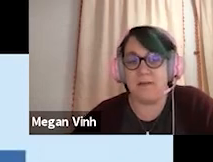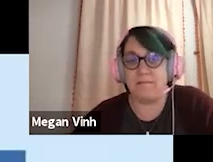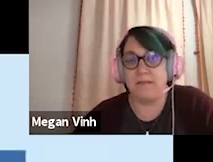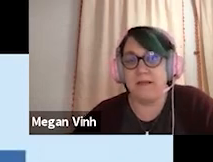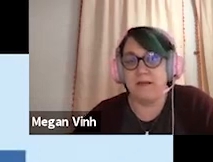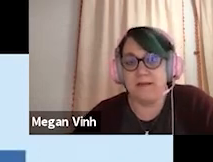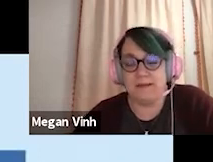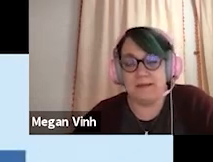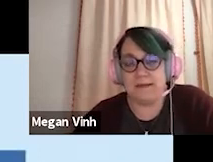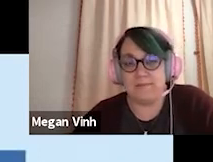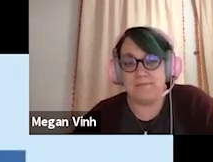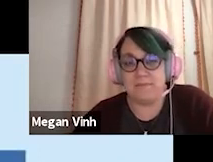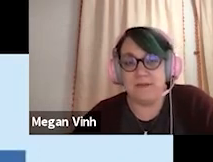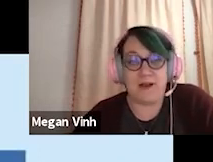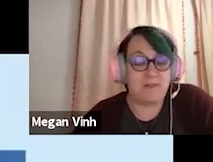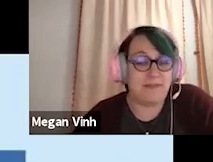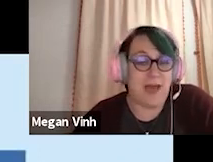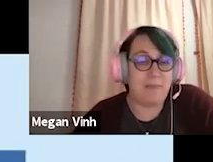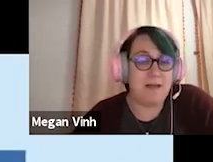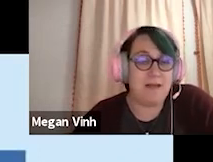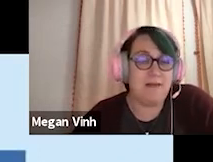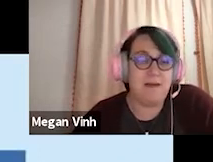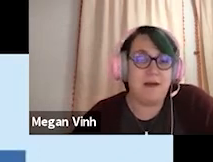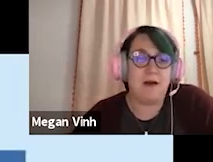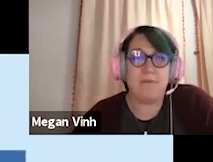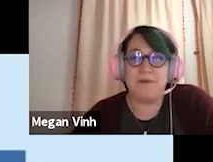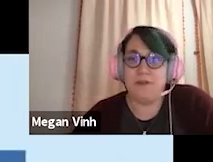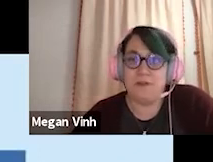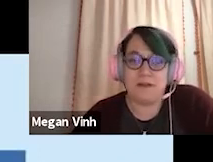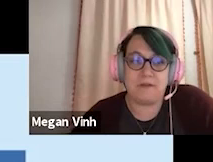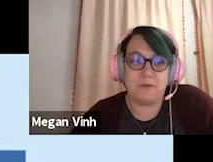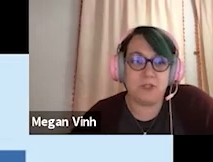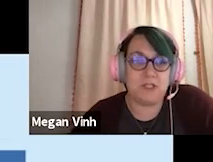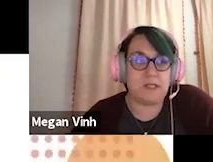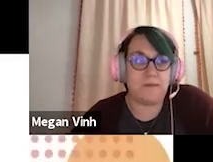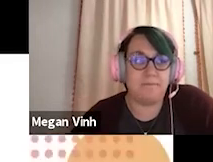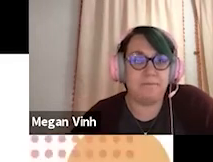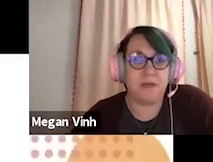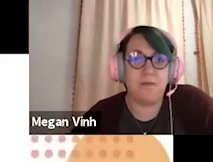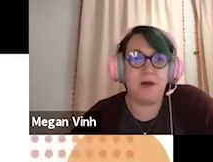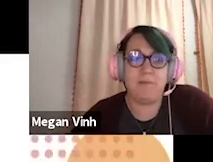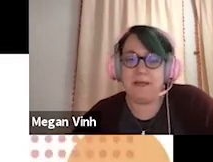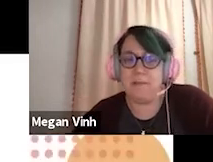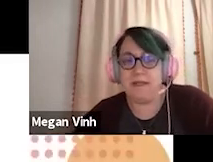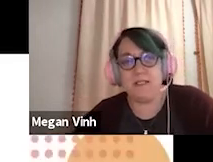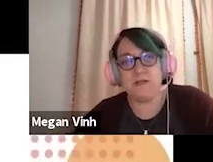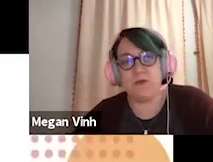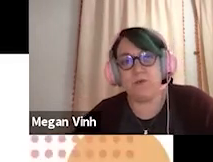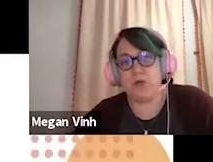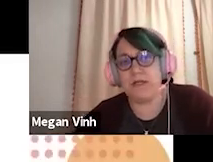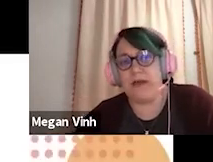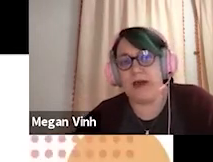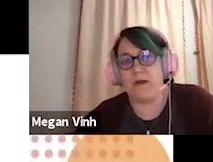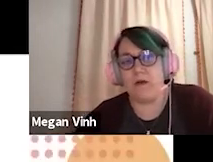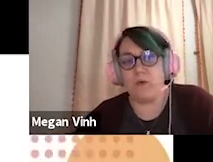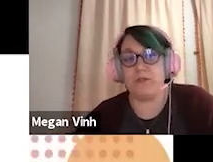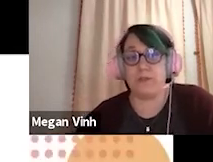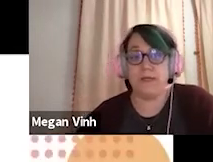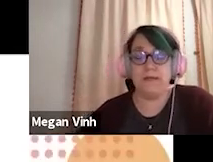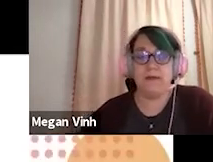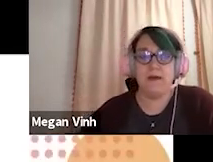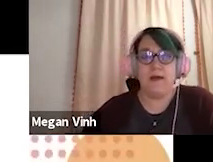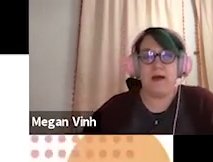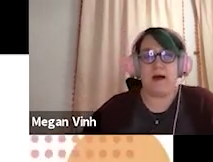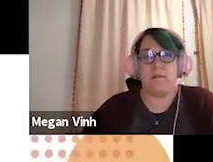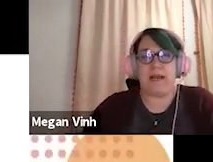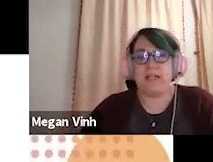are a lot of things happening. But if you go to the next one, Ching, a big piece of the work that we're